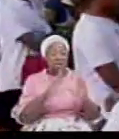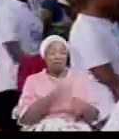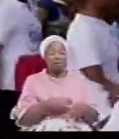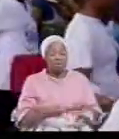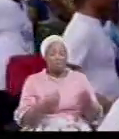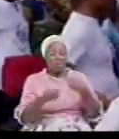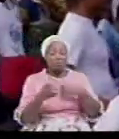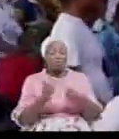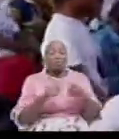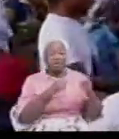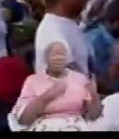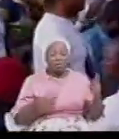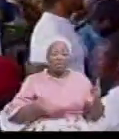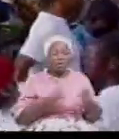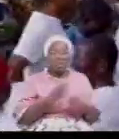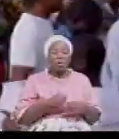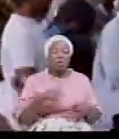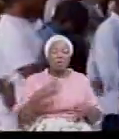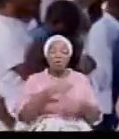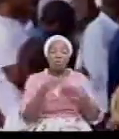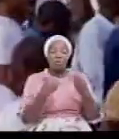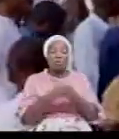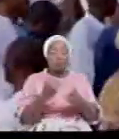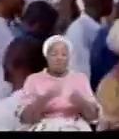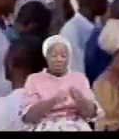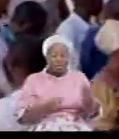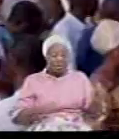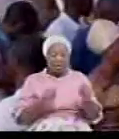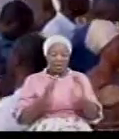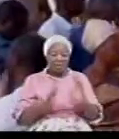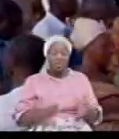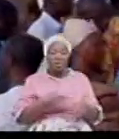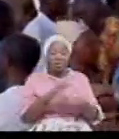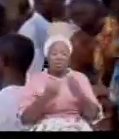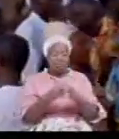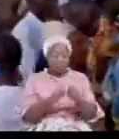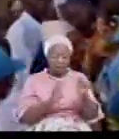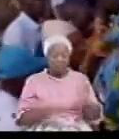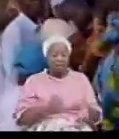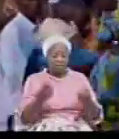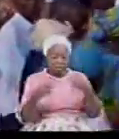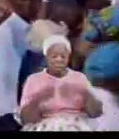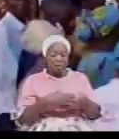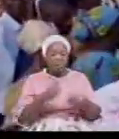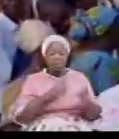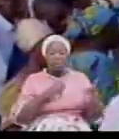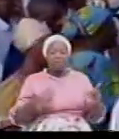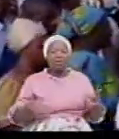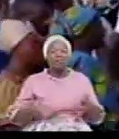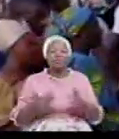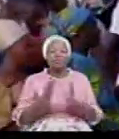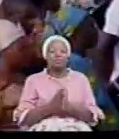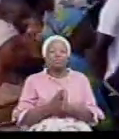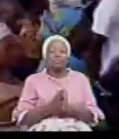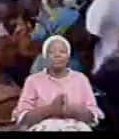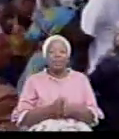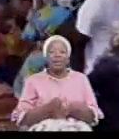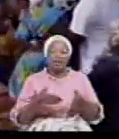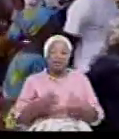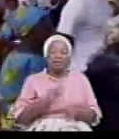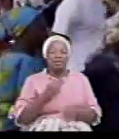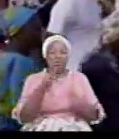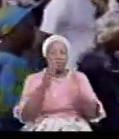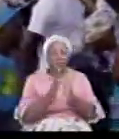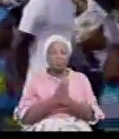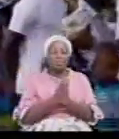Unprecedented conversions. Unprecedented conversions. And on this ground, unprecedented